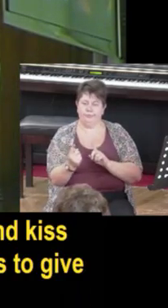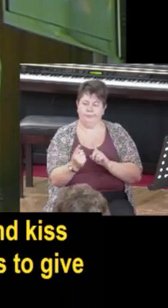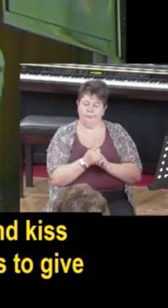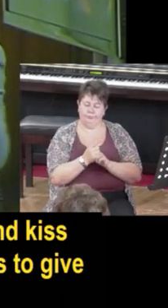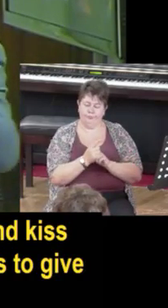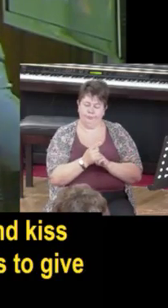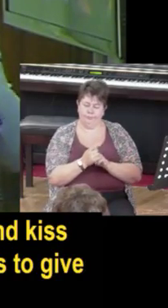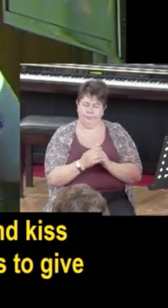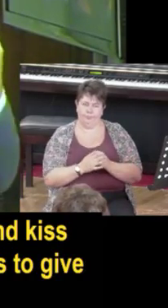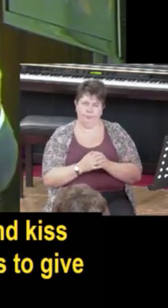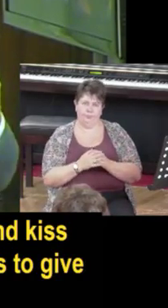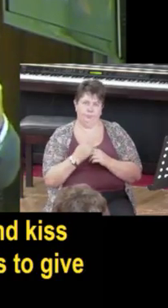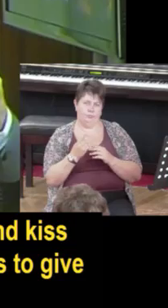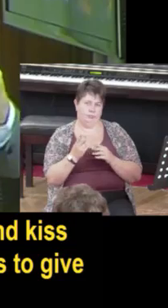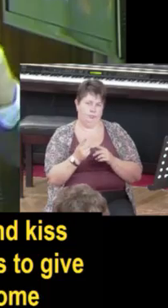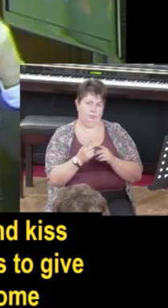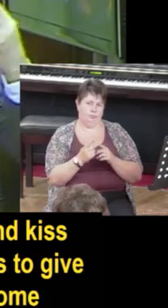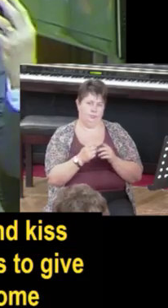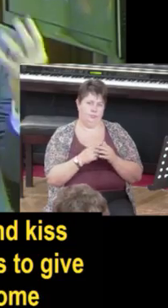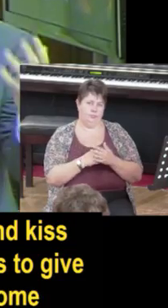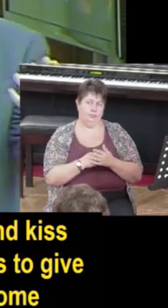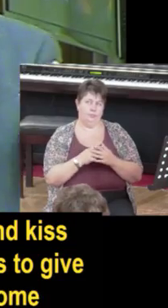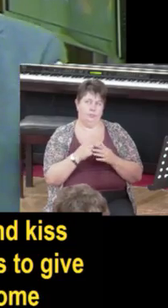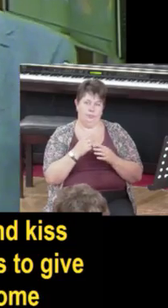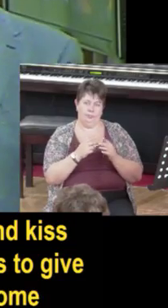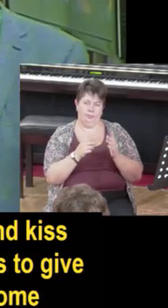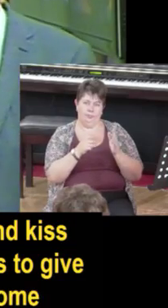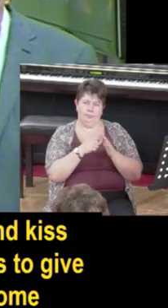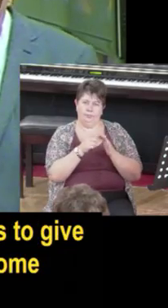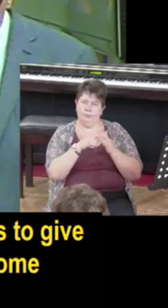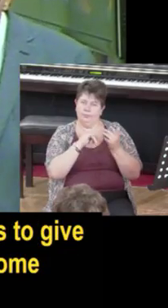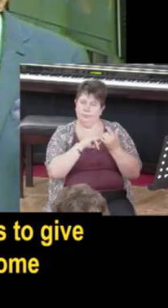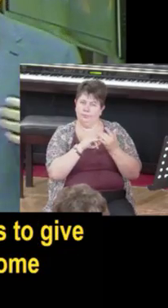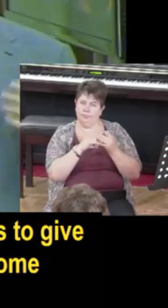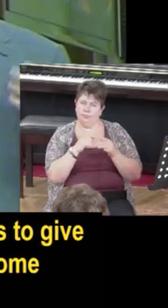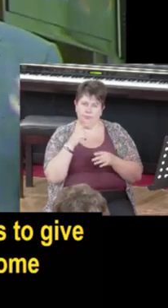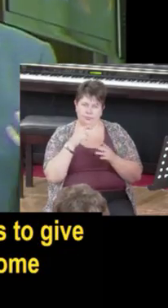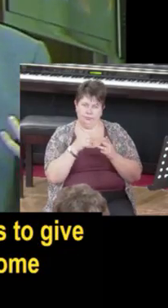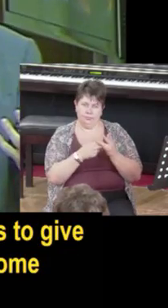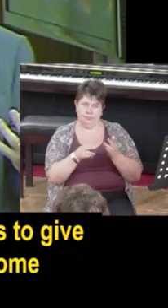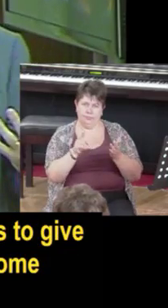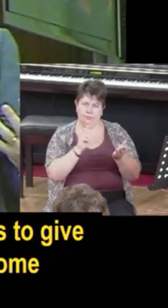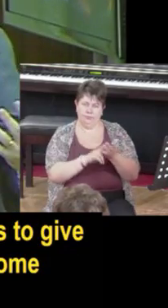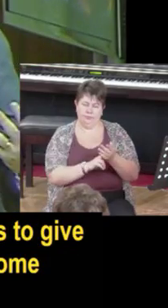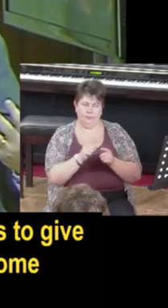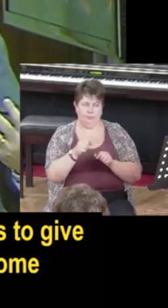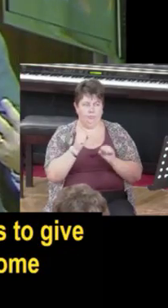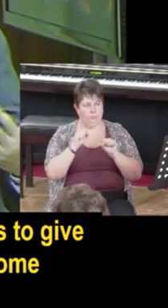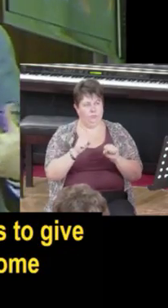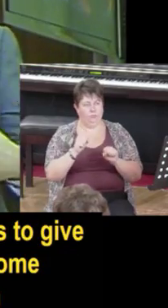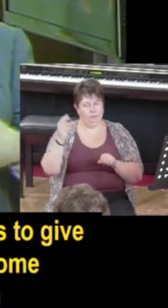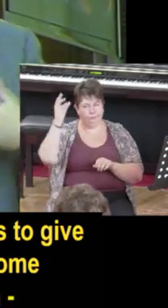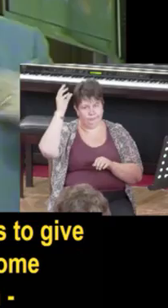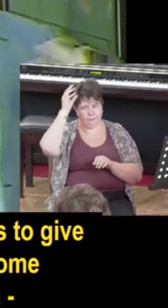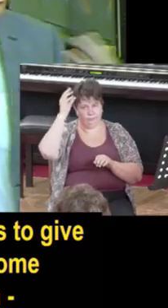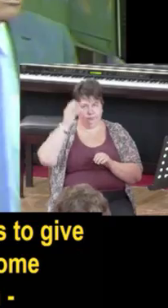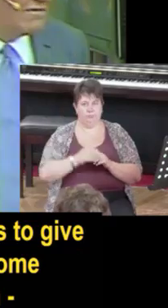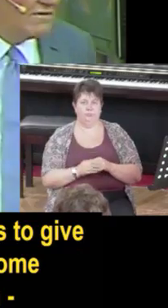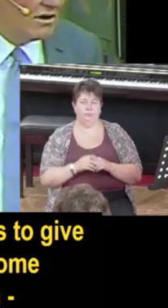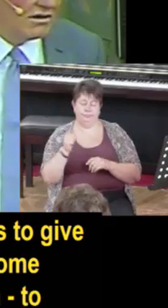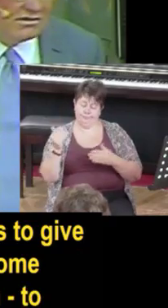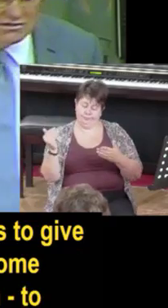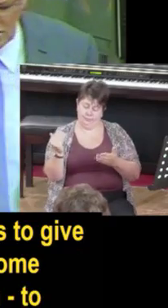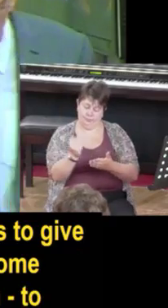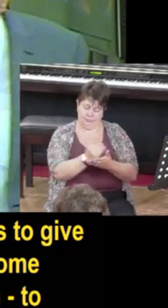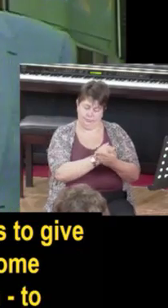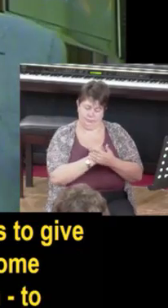him, to kiss the Son. He is our sovereign, he's our king, he is our